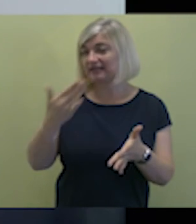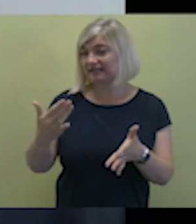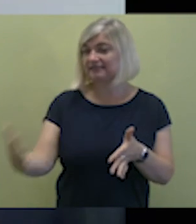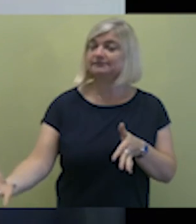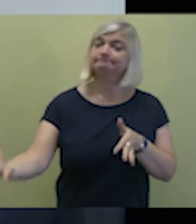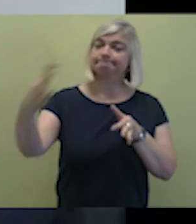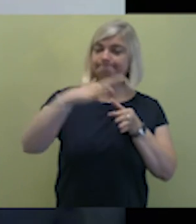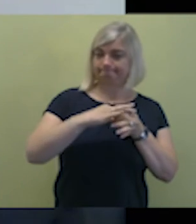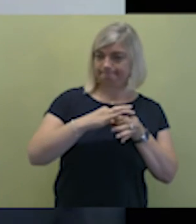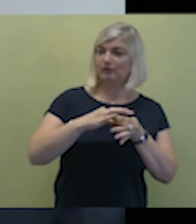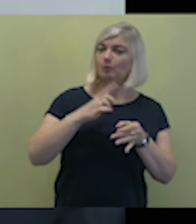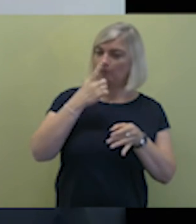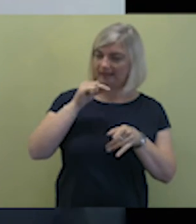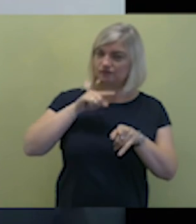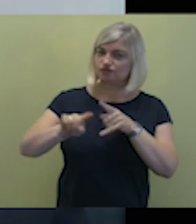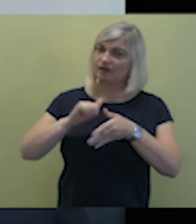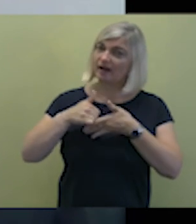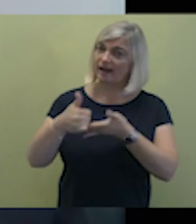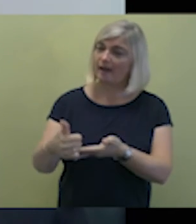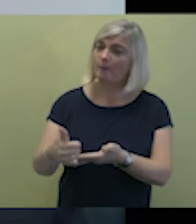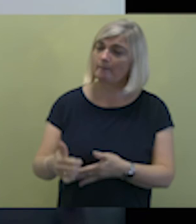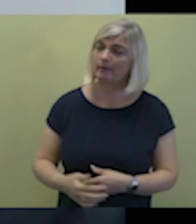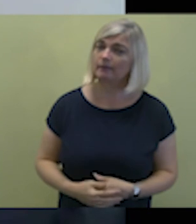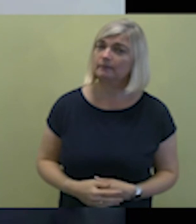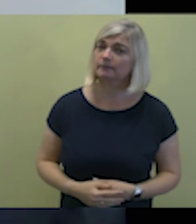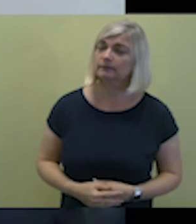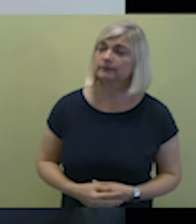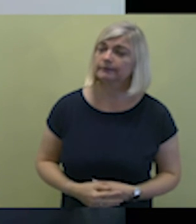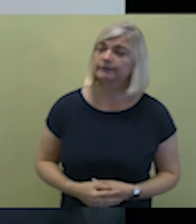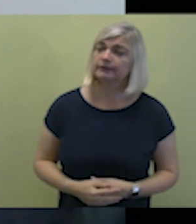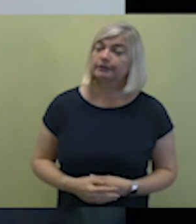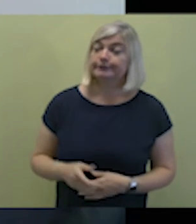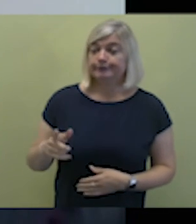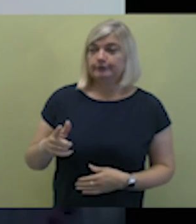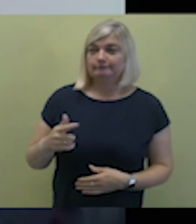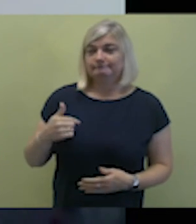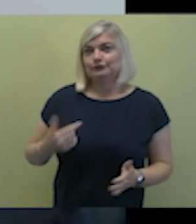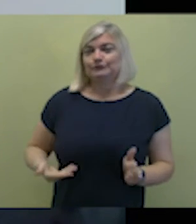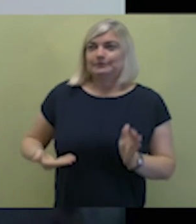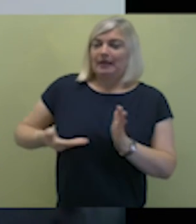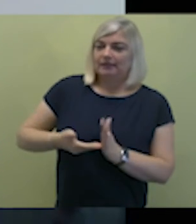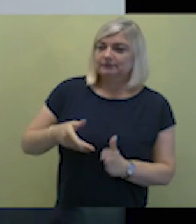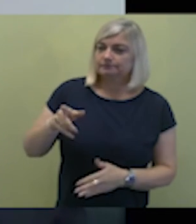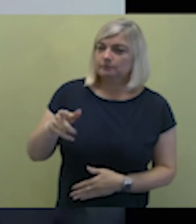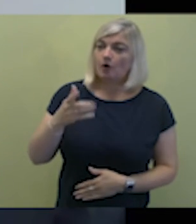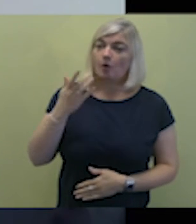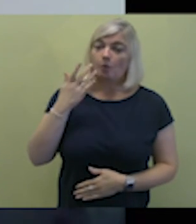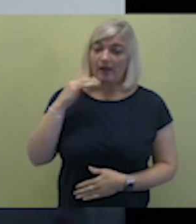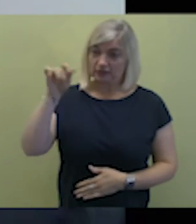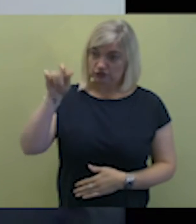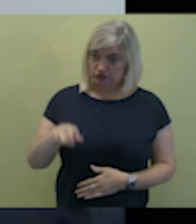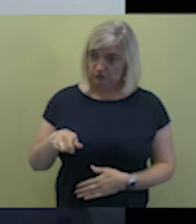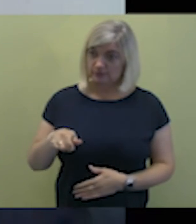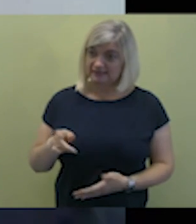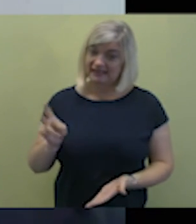instance, and we can hopefully try and help the students as much as possible. Just to add to that, once a student's enrolled, there's lots